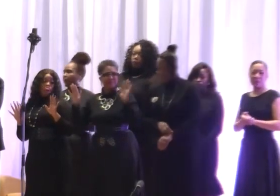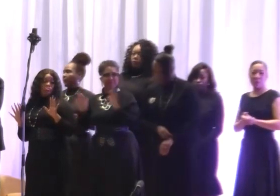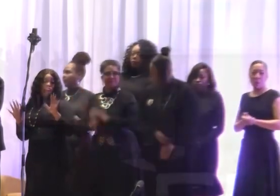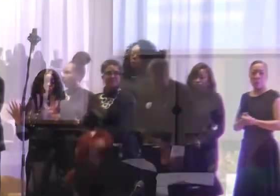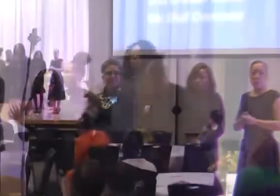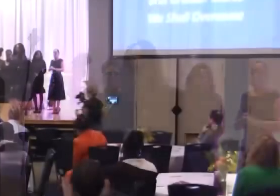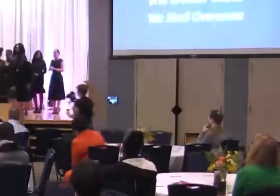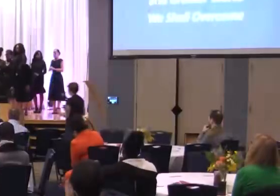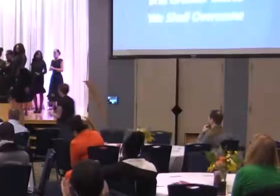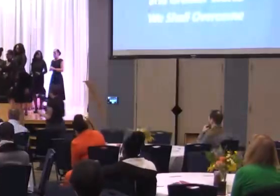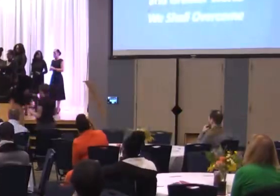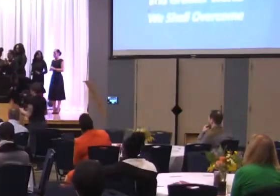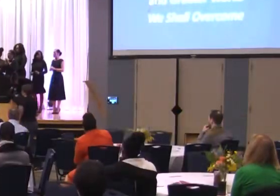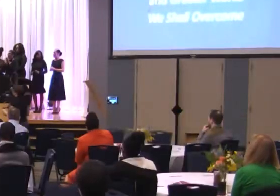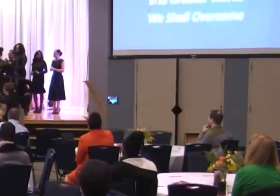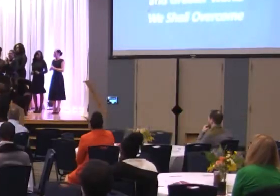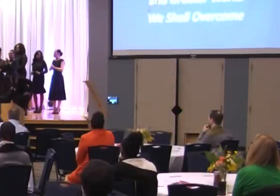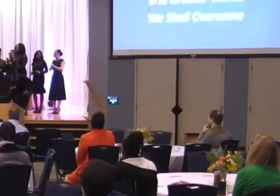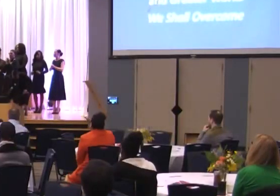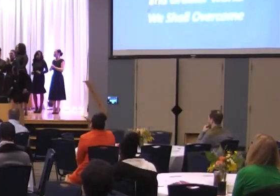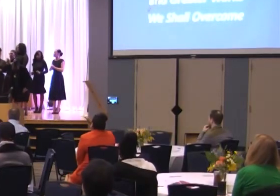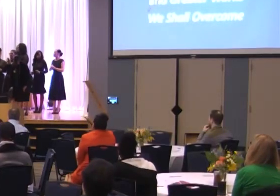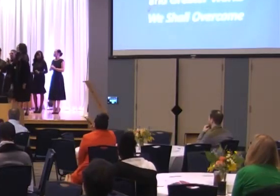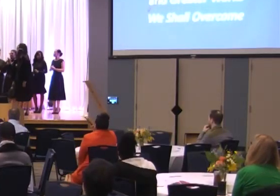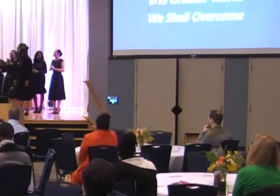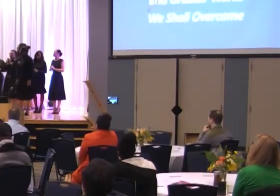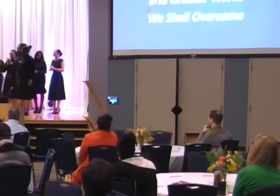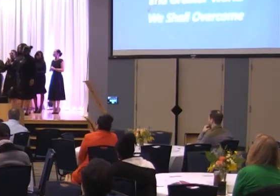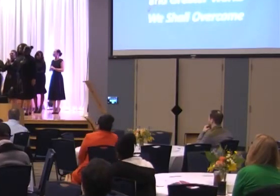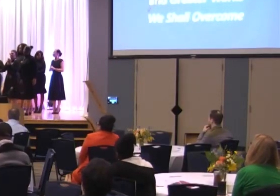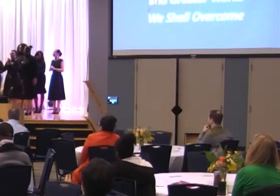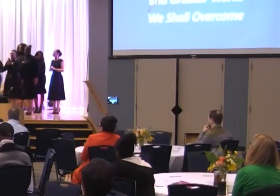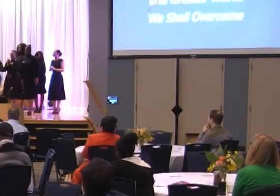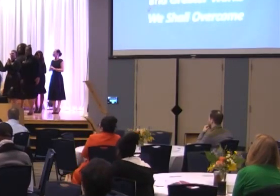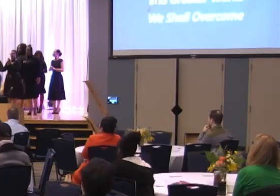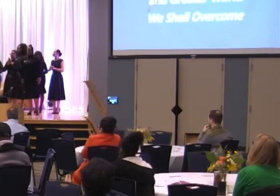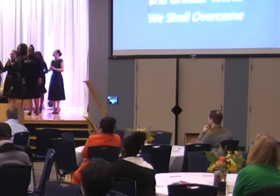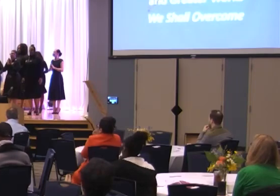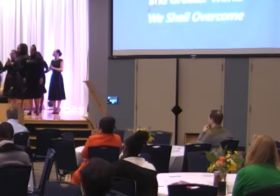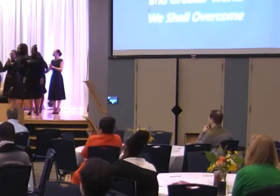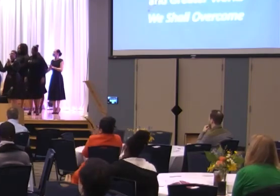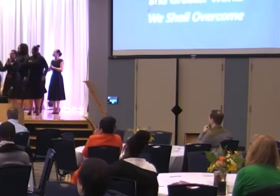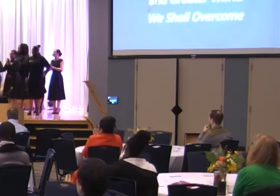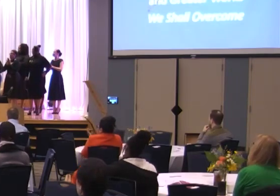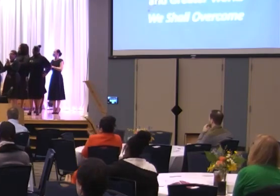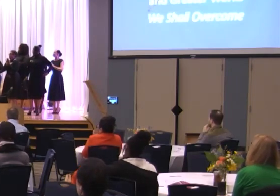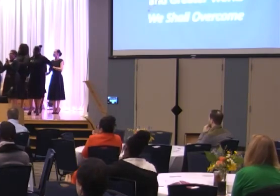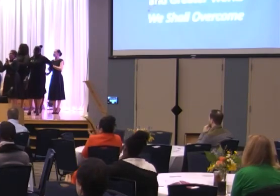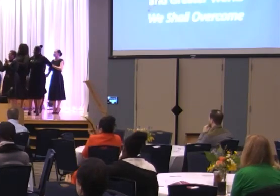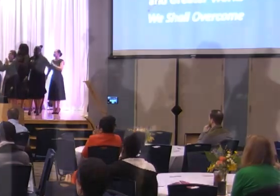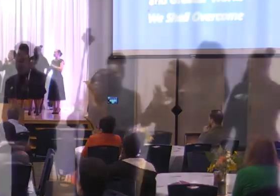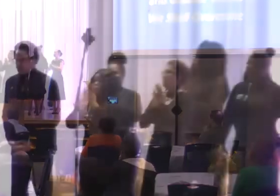I want you to just feel comfortable clapping your hands as we do this song. Is that okay? Is that all right?